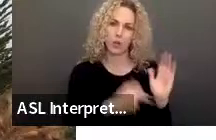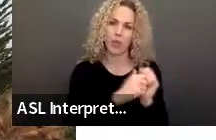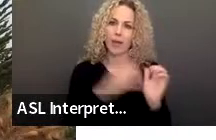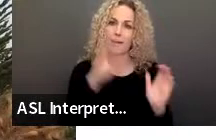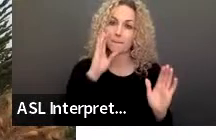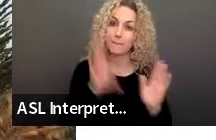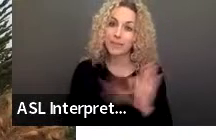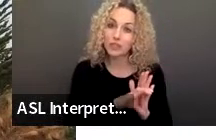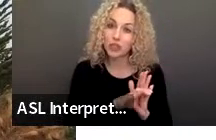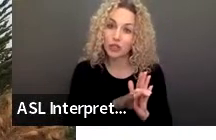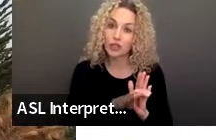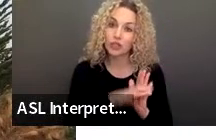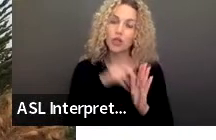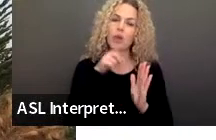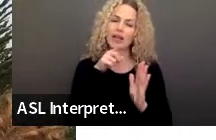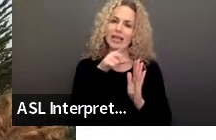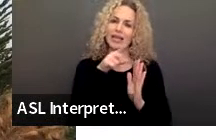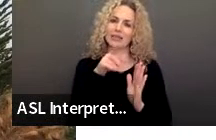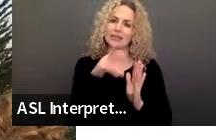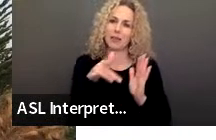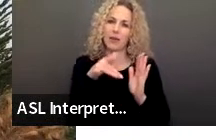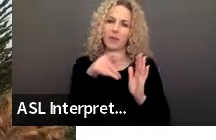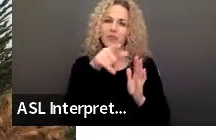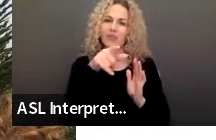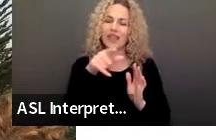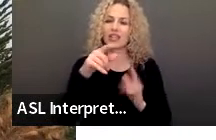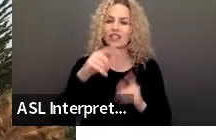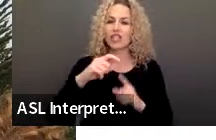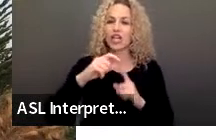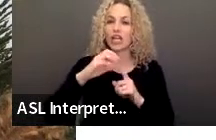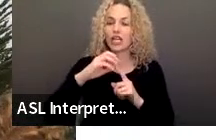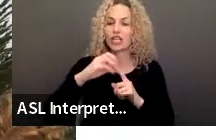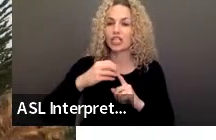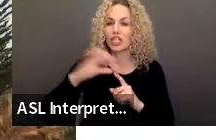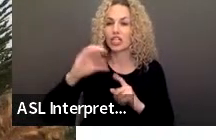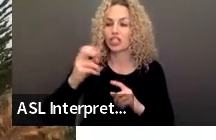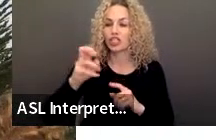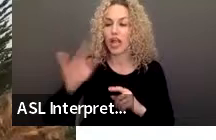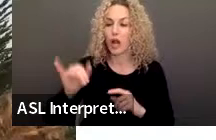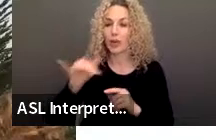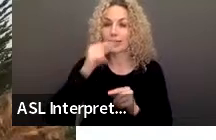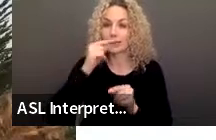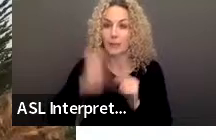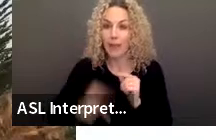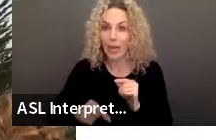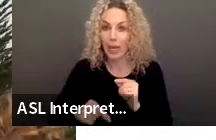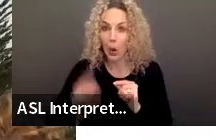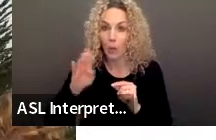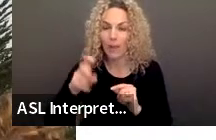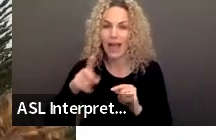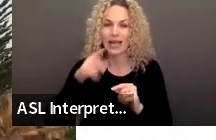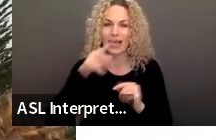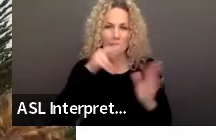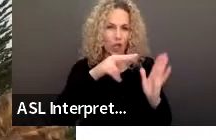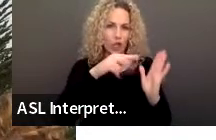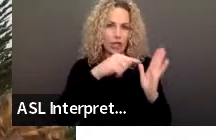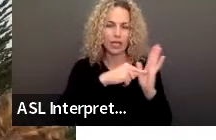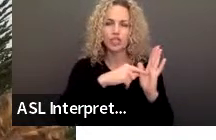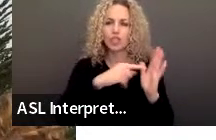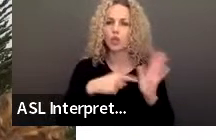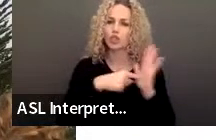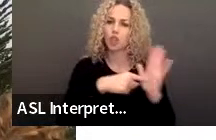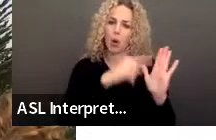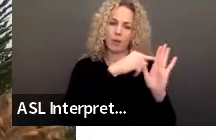this case, he's in the middle of I think a cherry tomato bed, but looking to either do the next part of that. I'm not